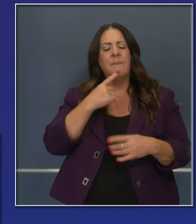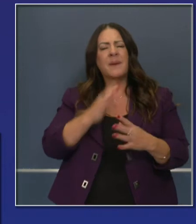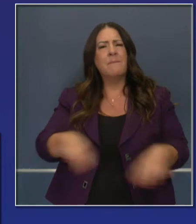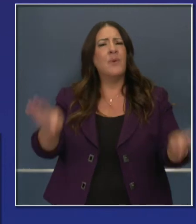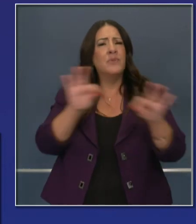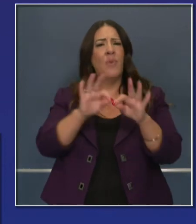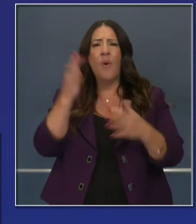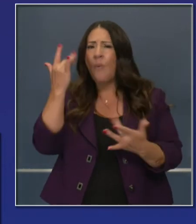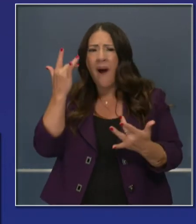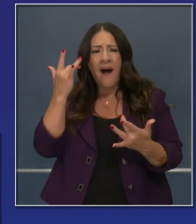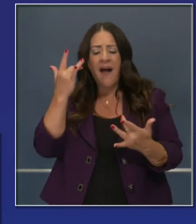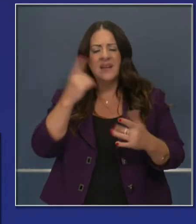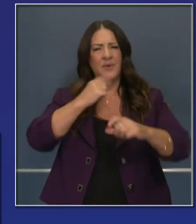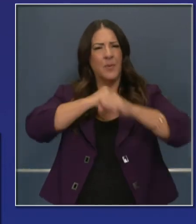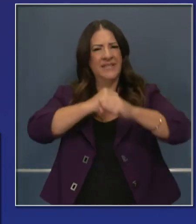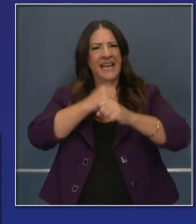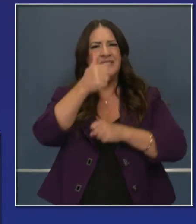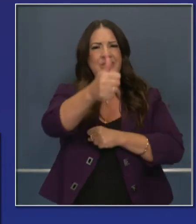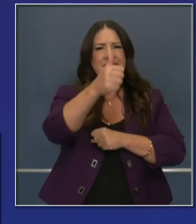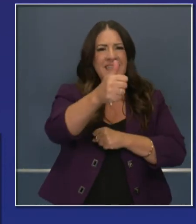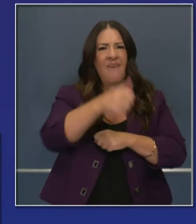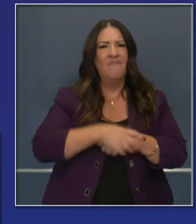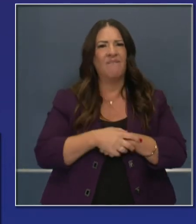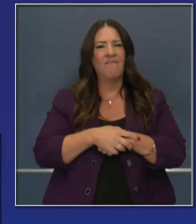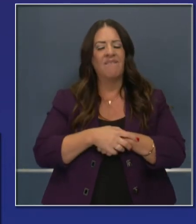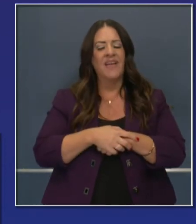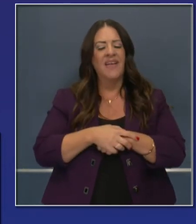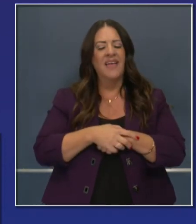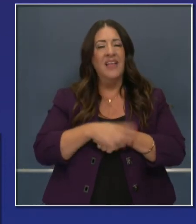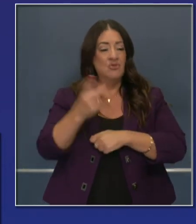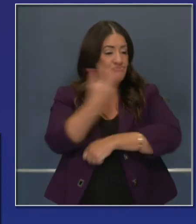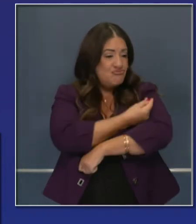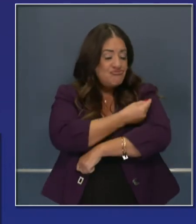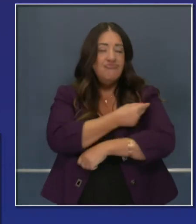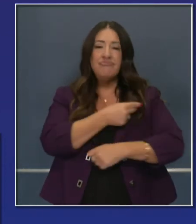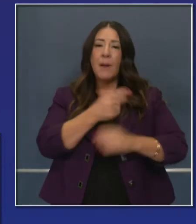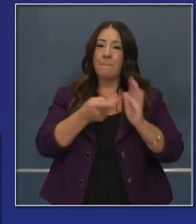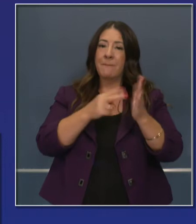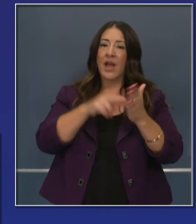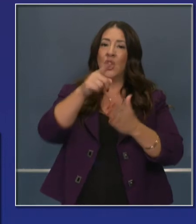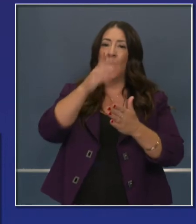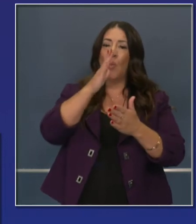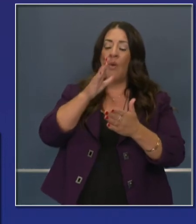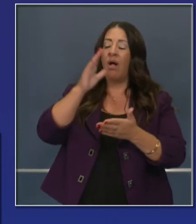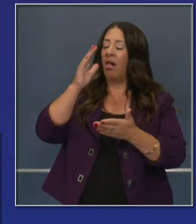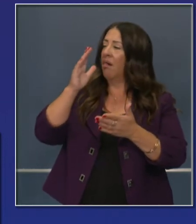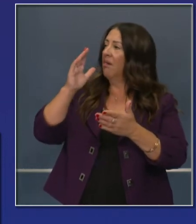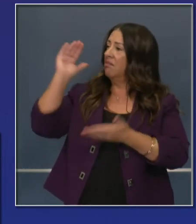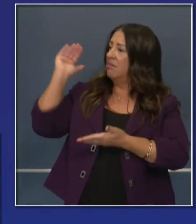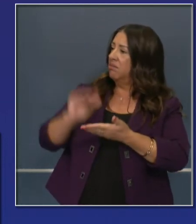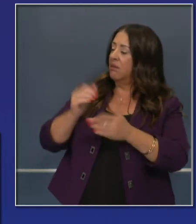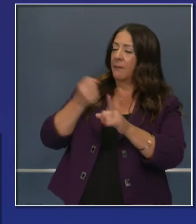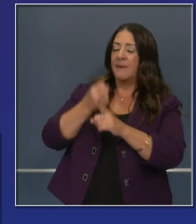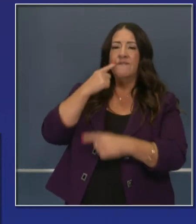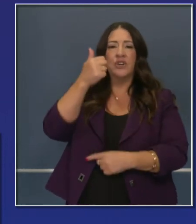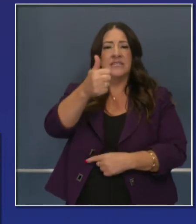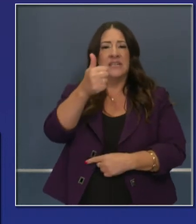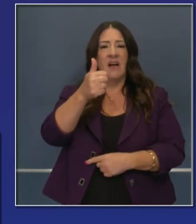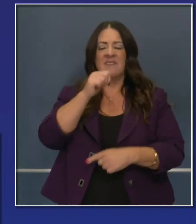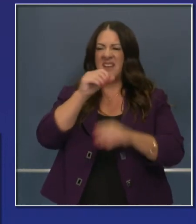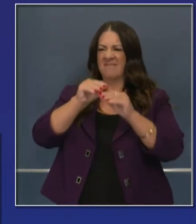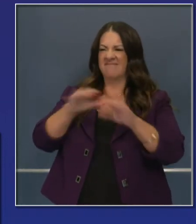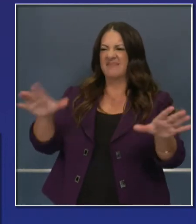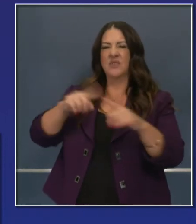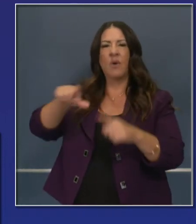in order by getting a flu shot, you protect yourself and you mitigate the impact of what some have referred to as